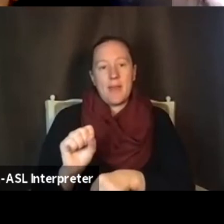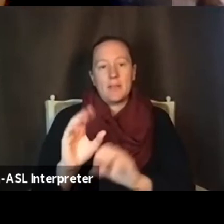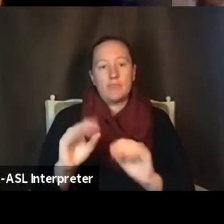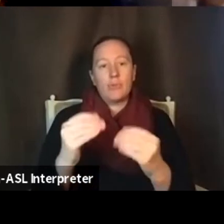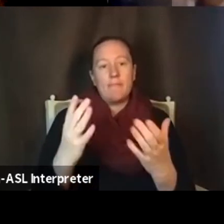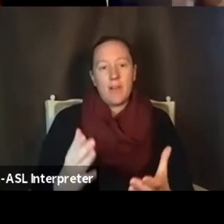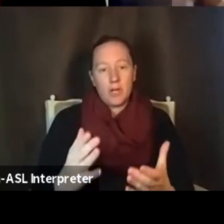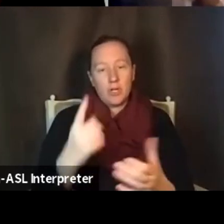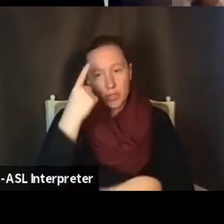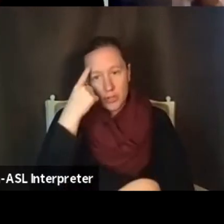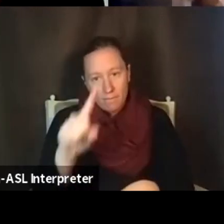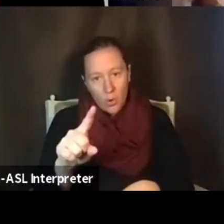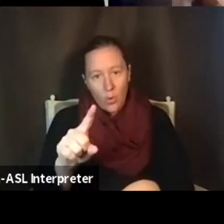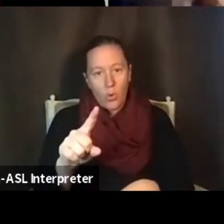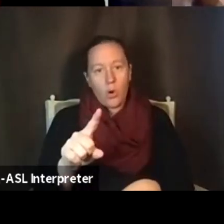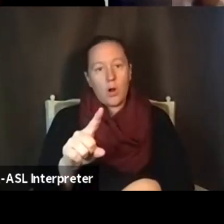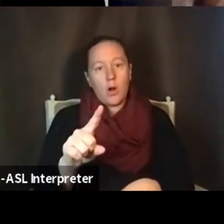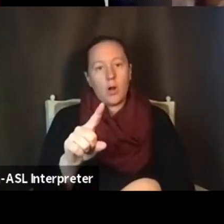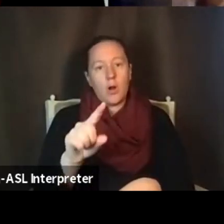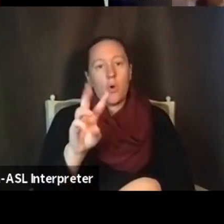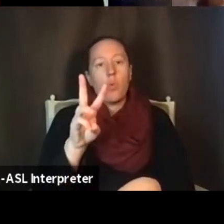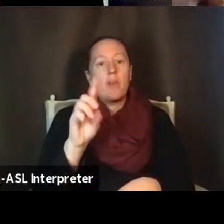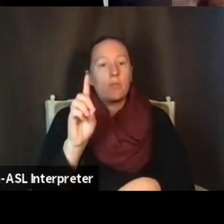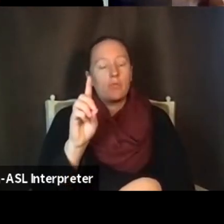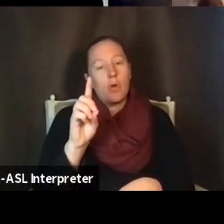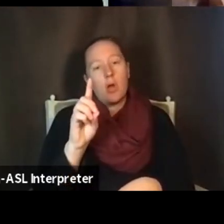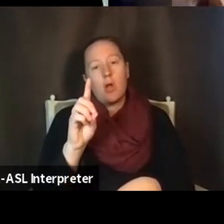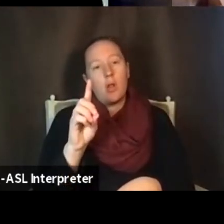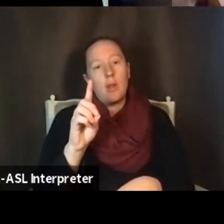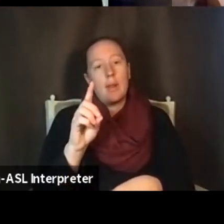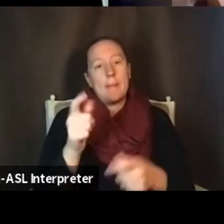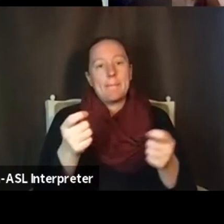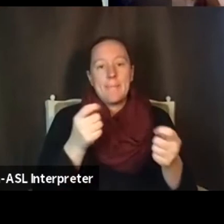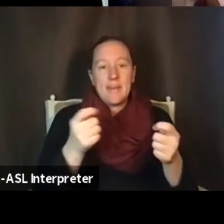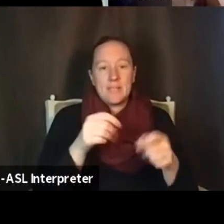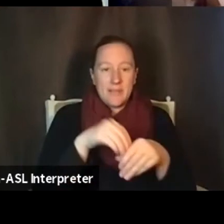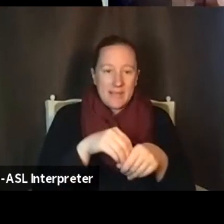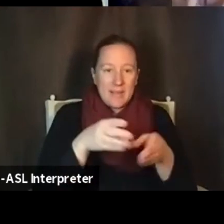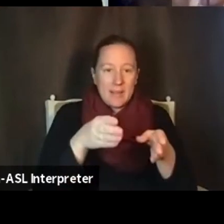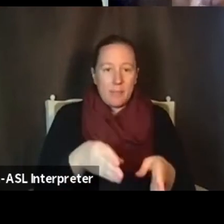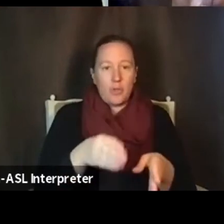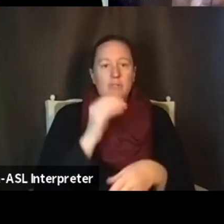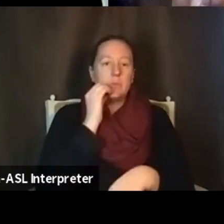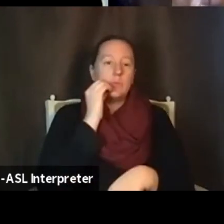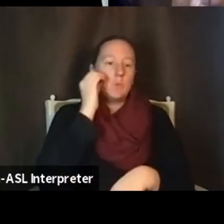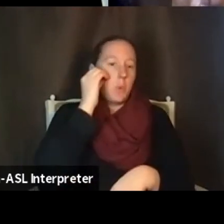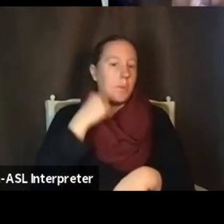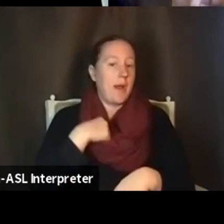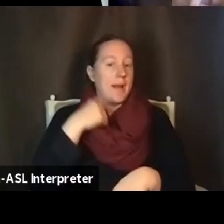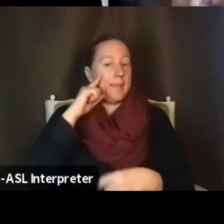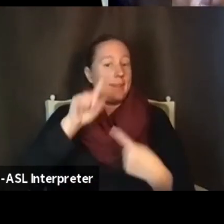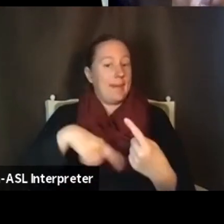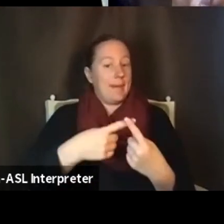do withdrawal management in an individual's home. And so I think about Senate